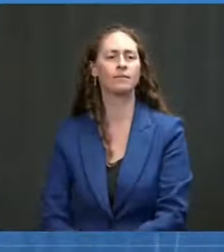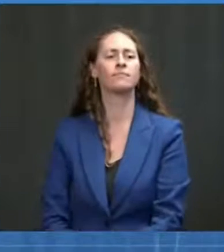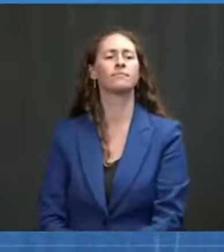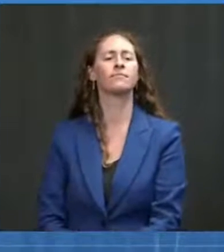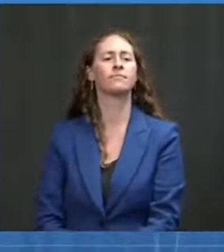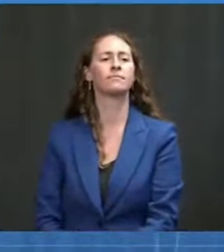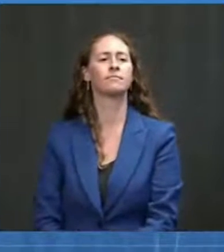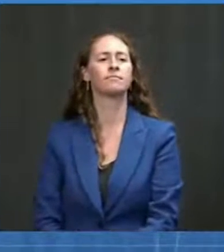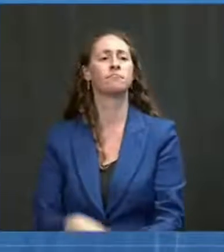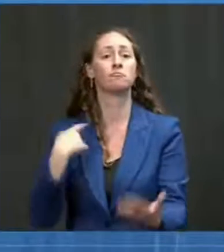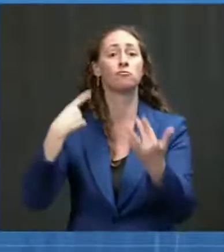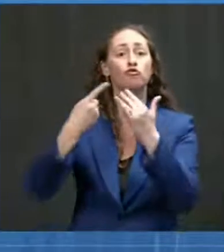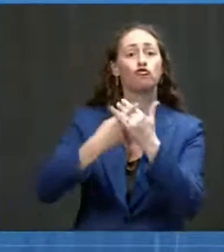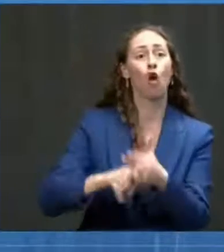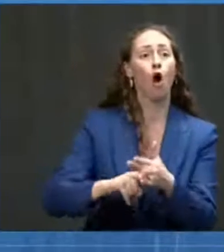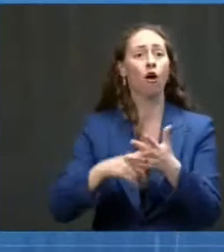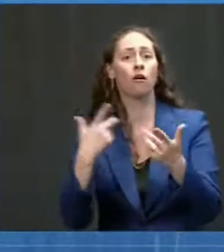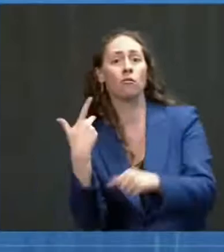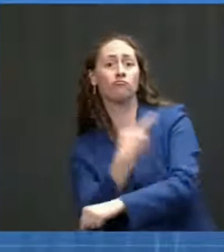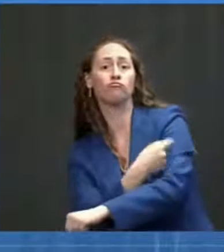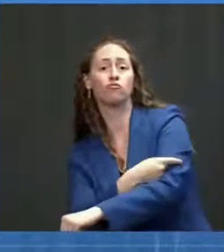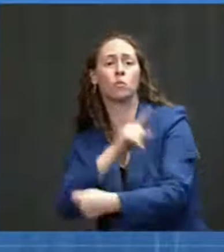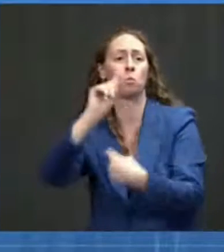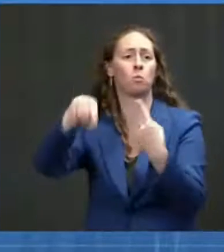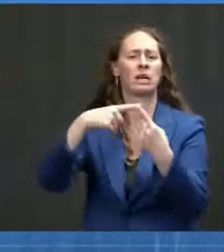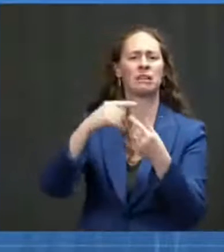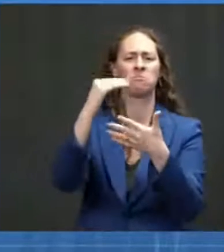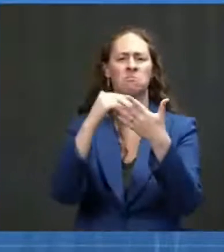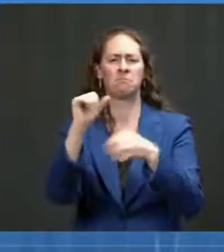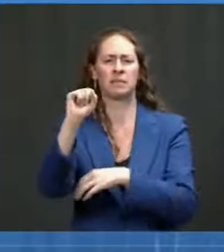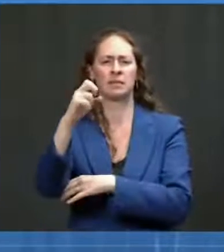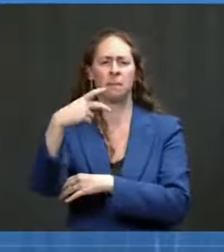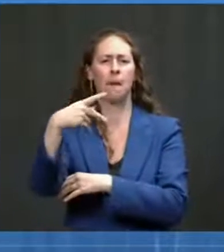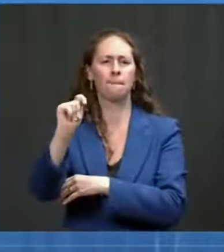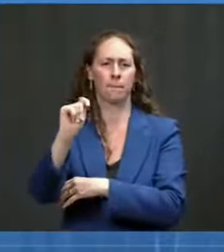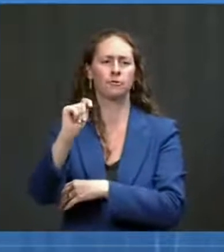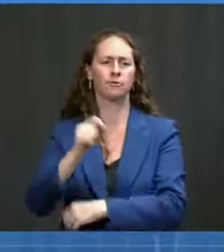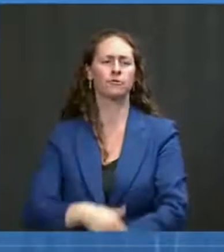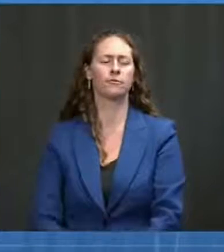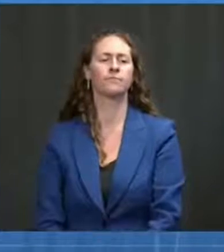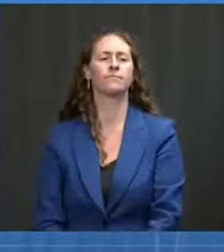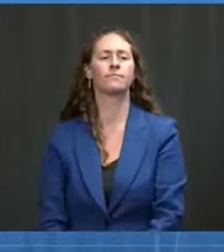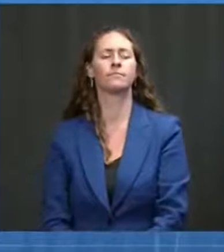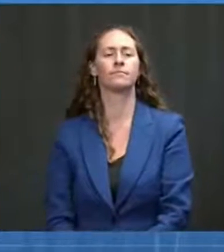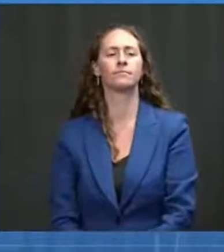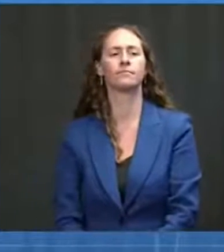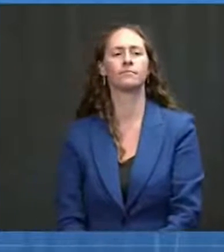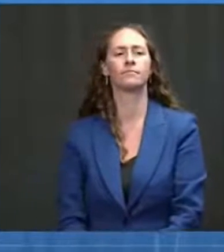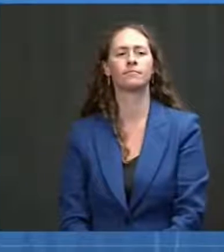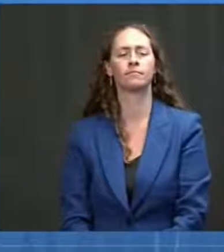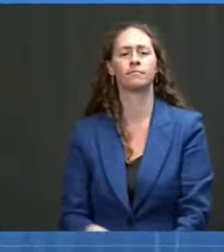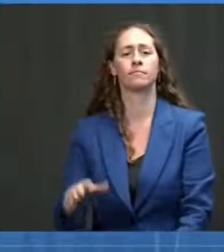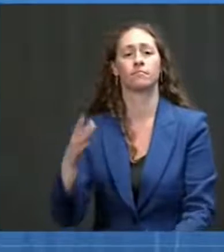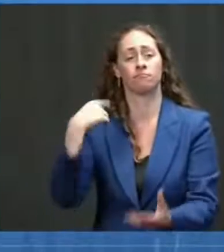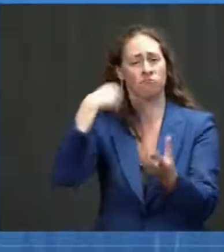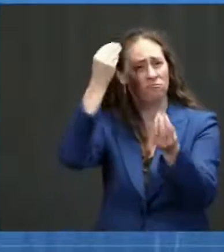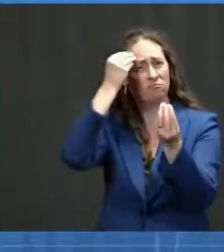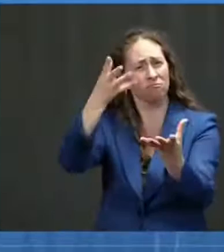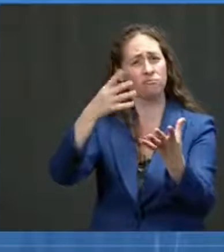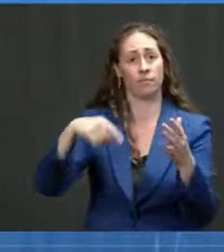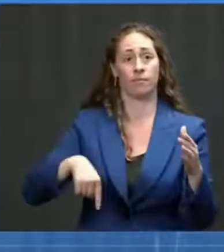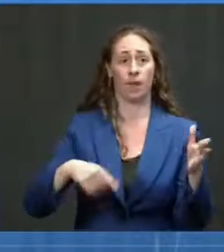2021. I want to be very clear. This plan is pending the FDA conducting an